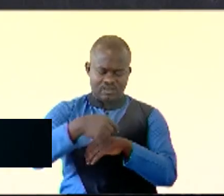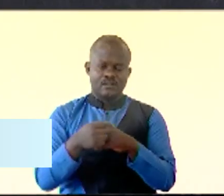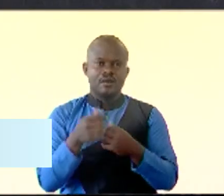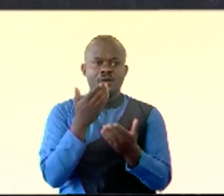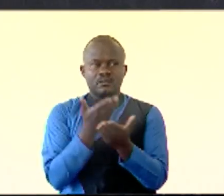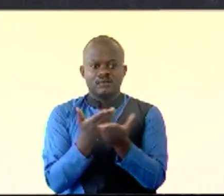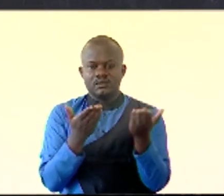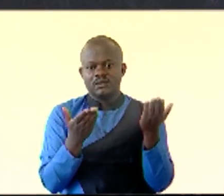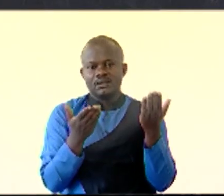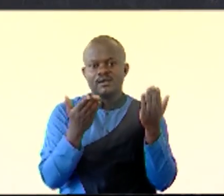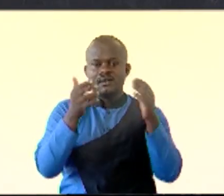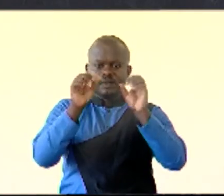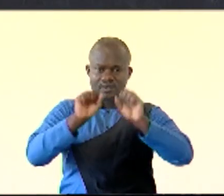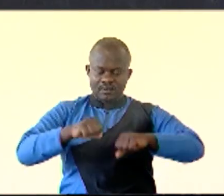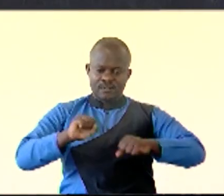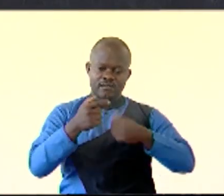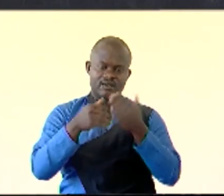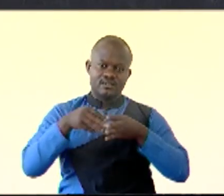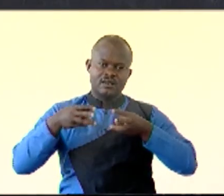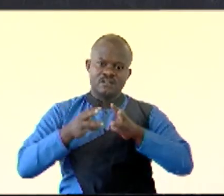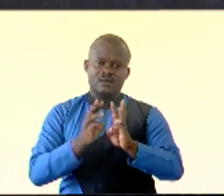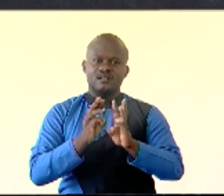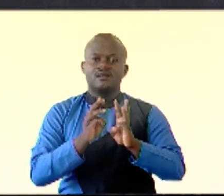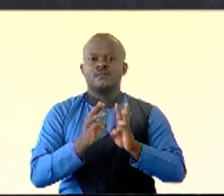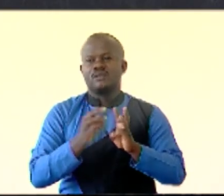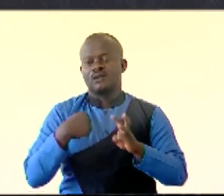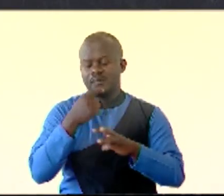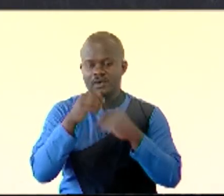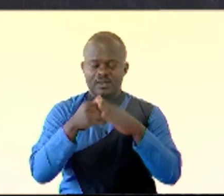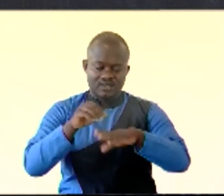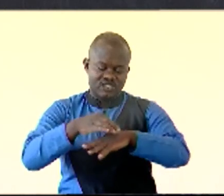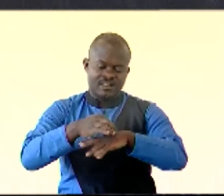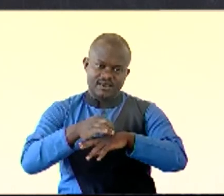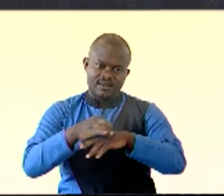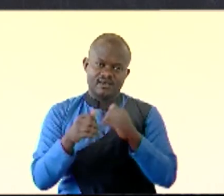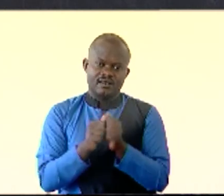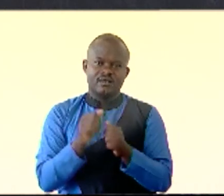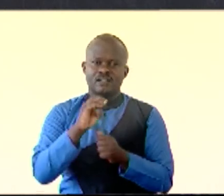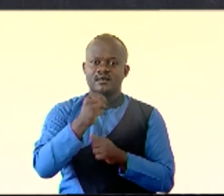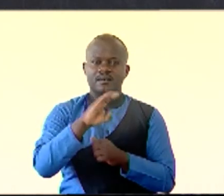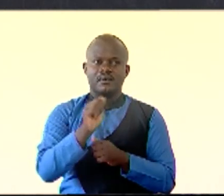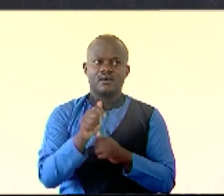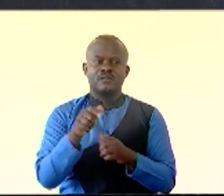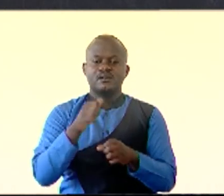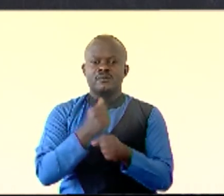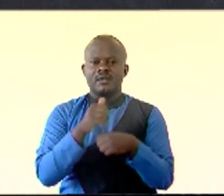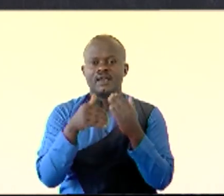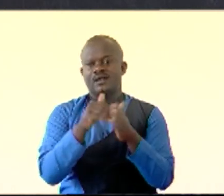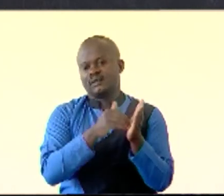These can be the first line of defense. We talked about the skin. We talked about chemicals produced and